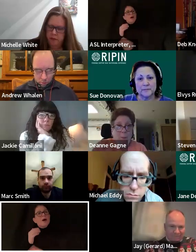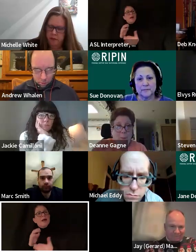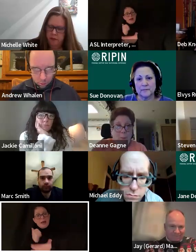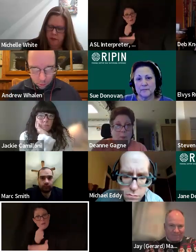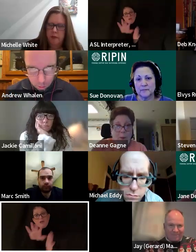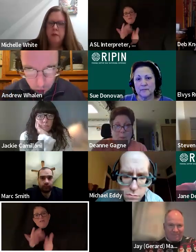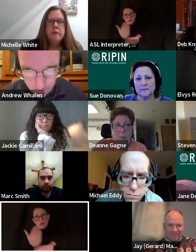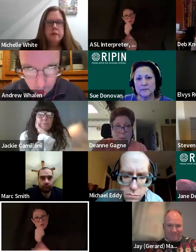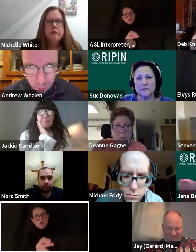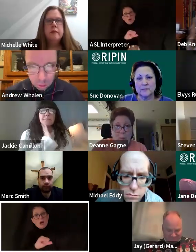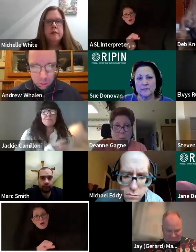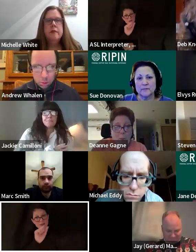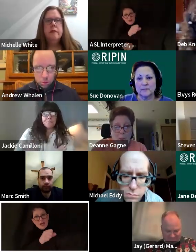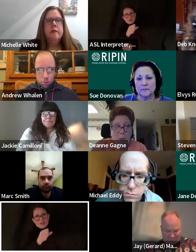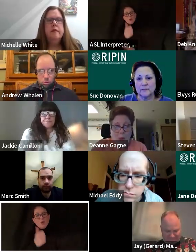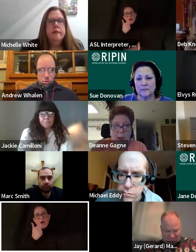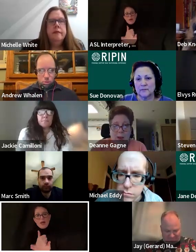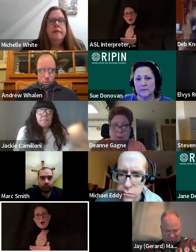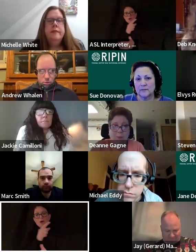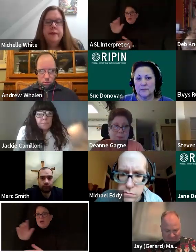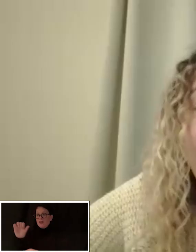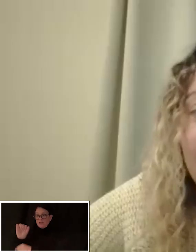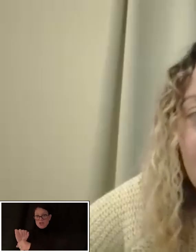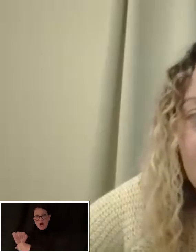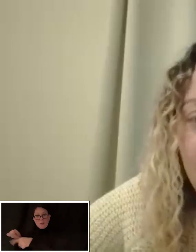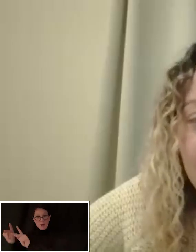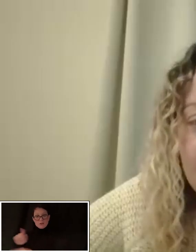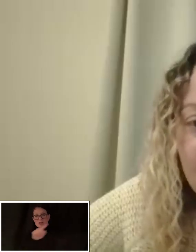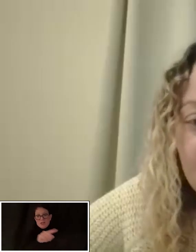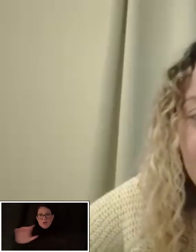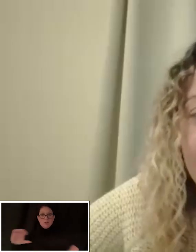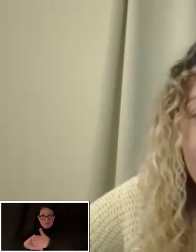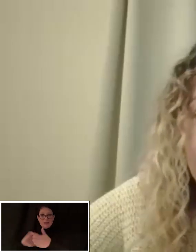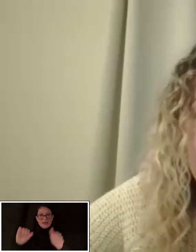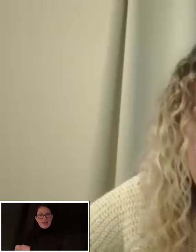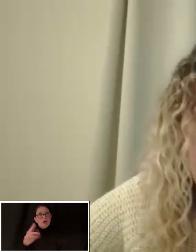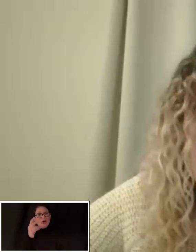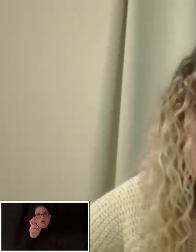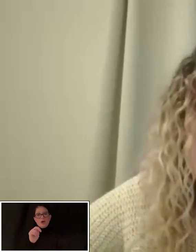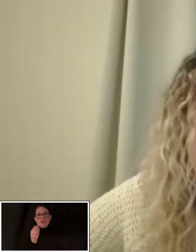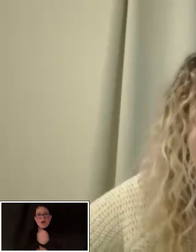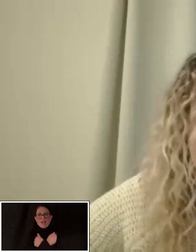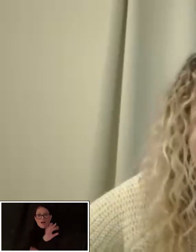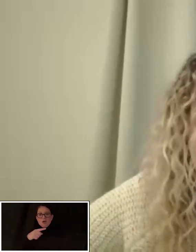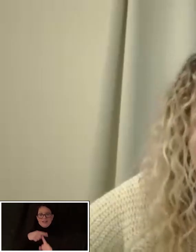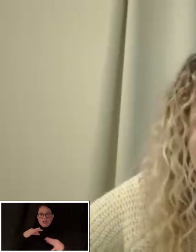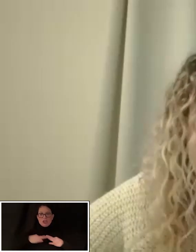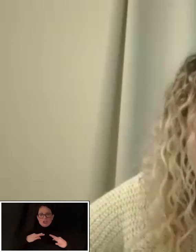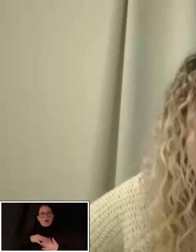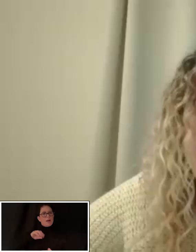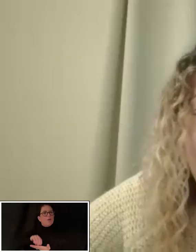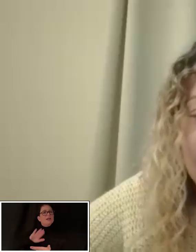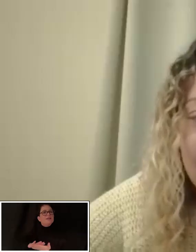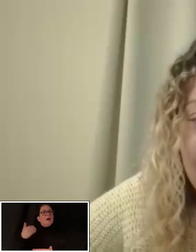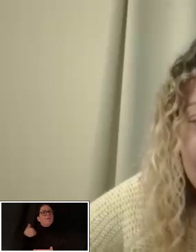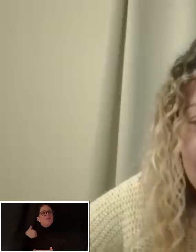new job, so we definitely will connect with you, Christian. And I also have to say, Christian, I love your t-shirt. I made a note of that earlier,